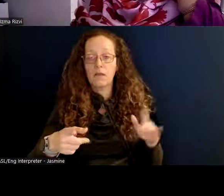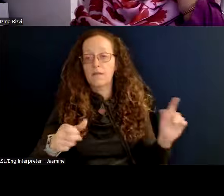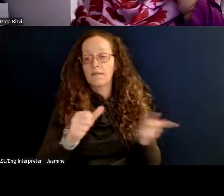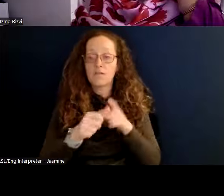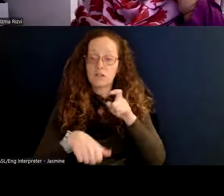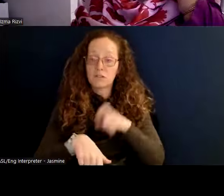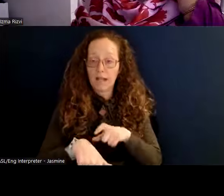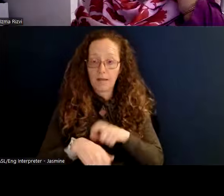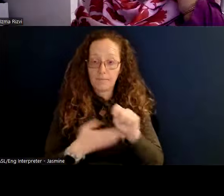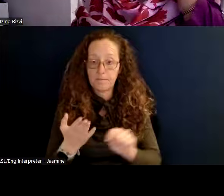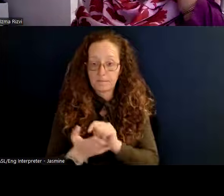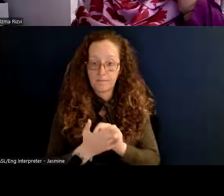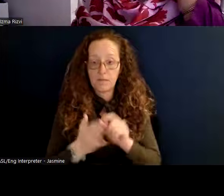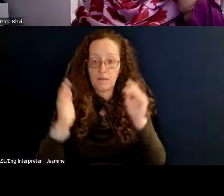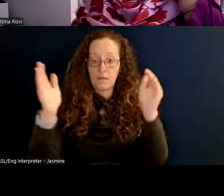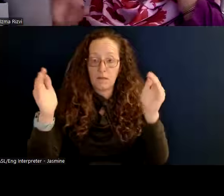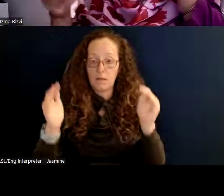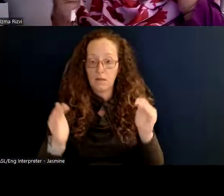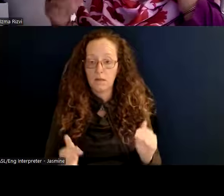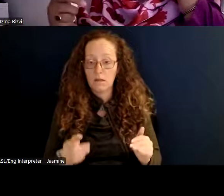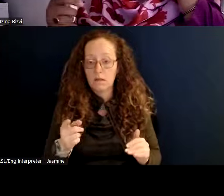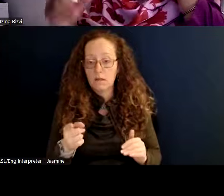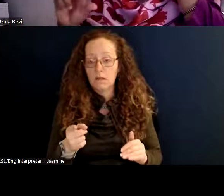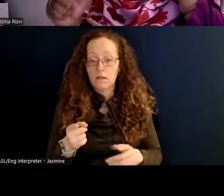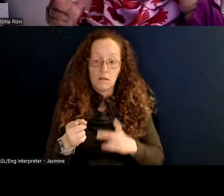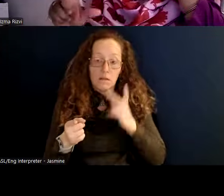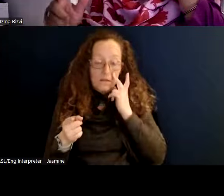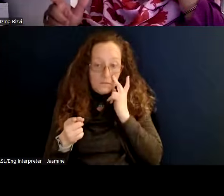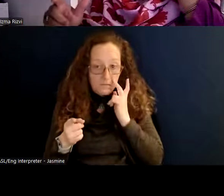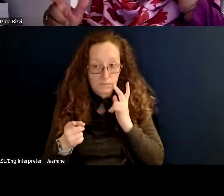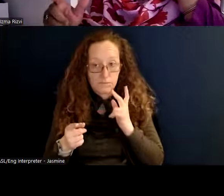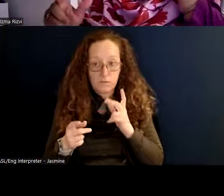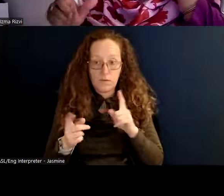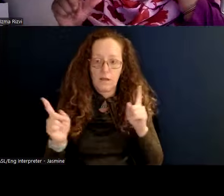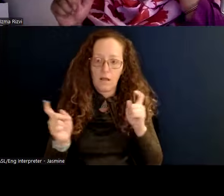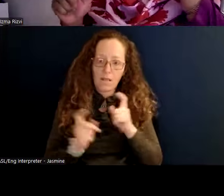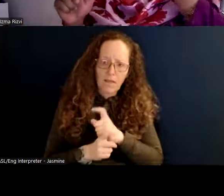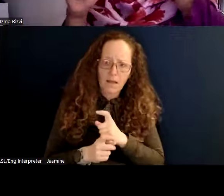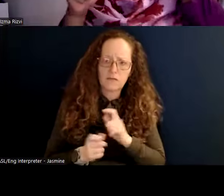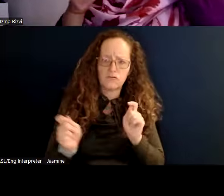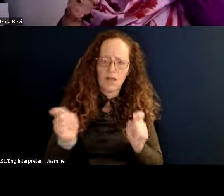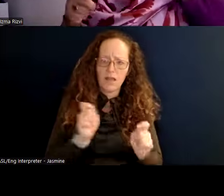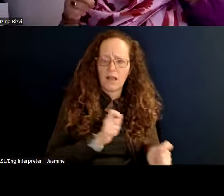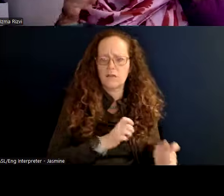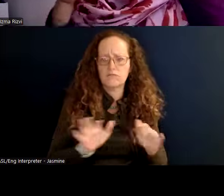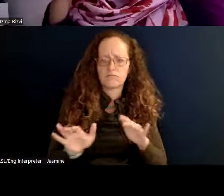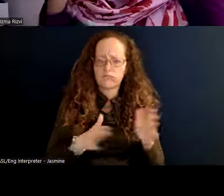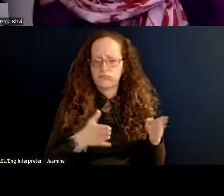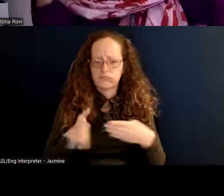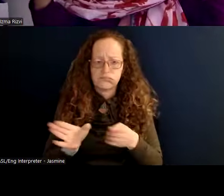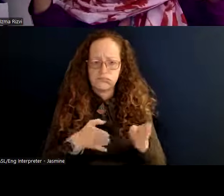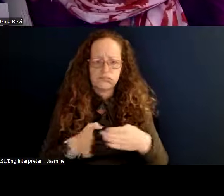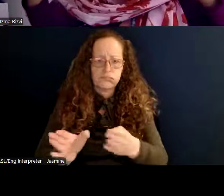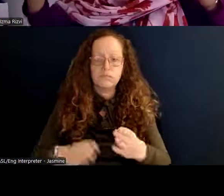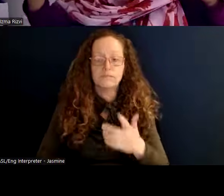top. As you just look through this, you can see how the complexity increases and changes and shifts. And that is what I think is really interesting, is that they